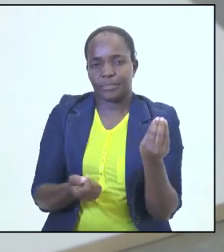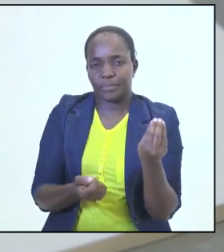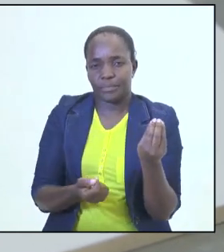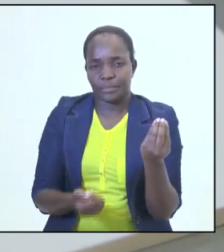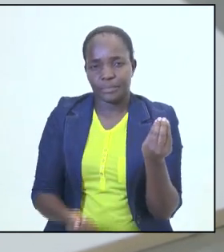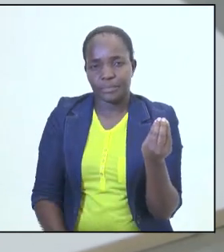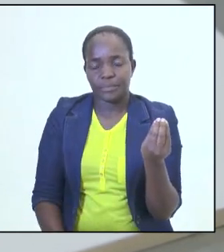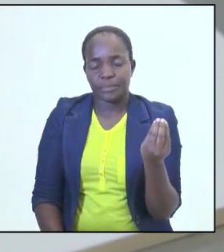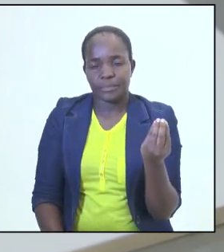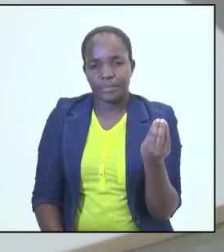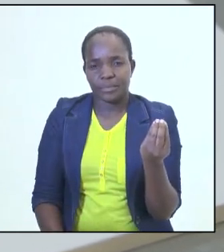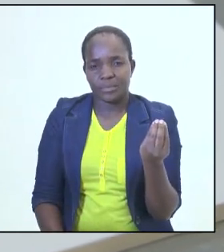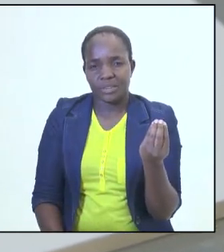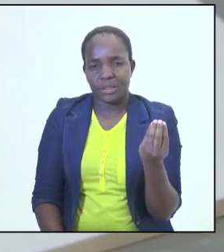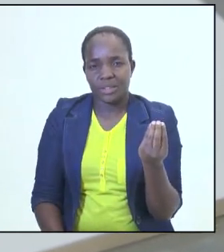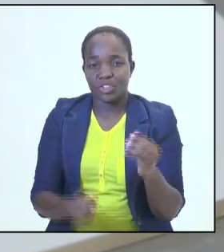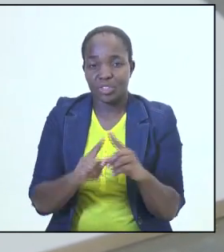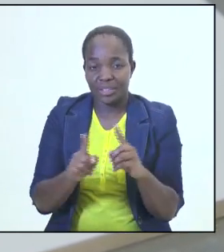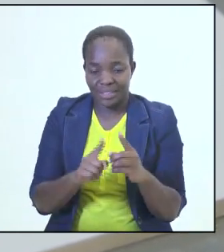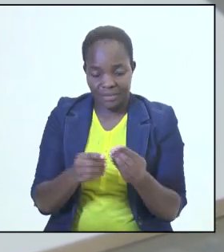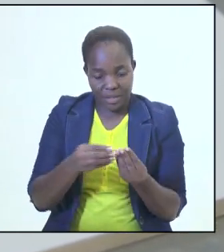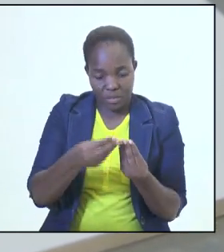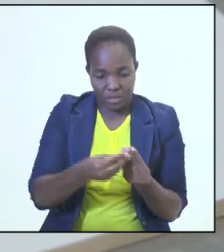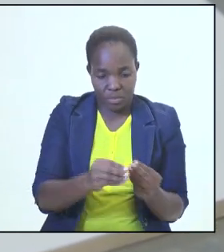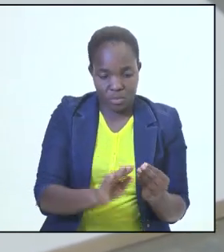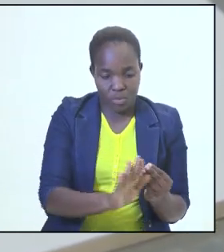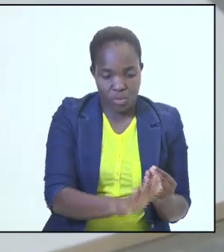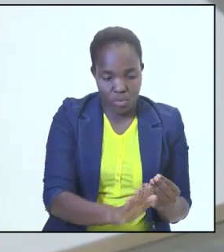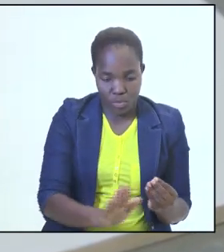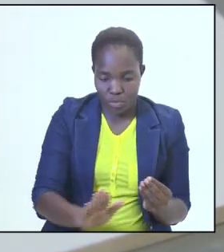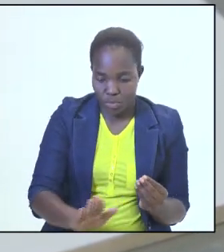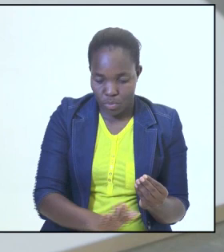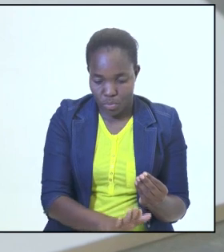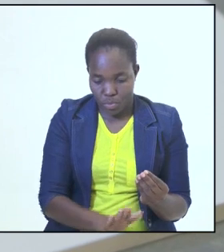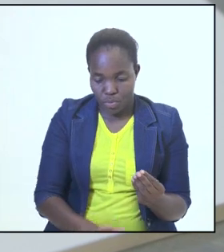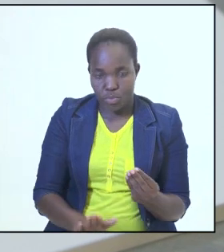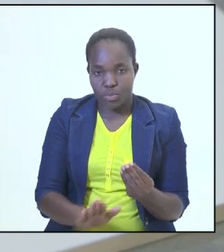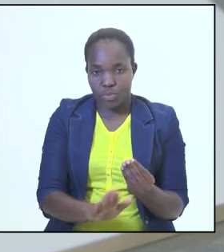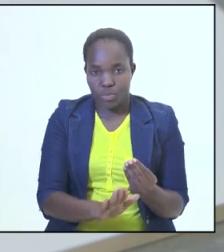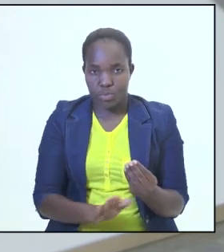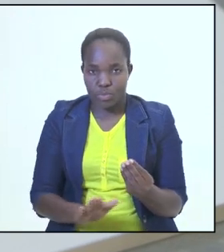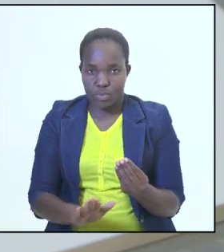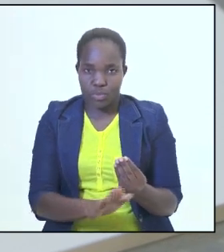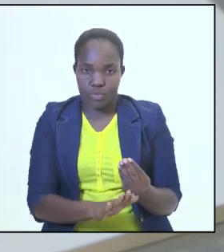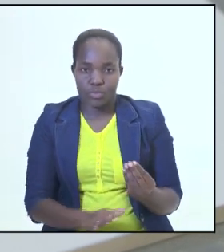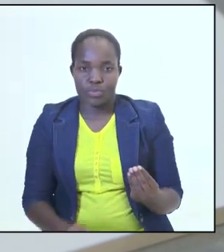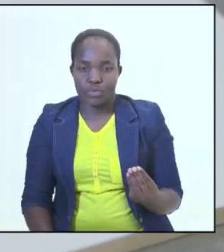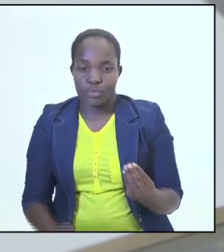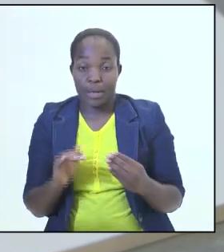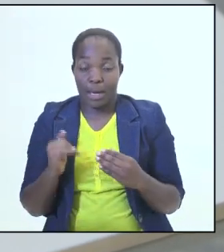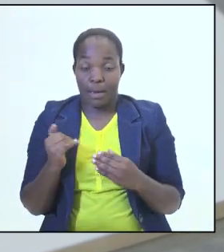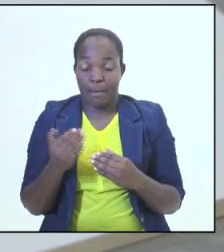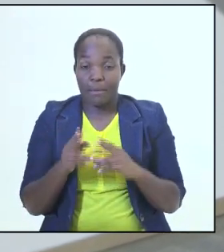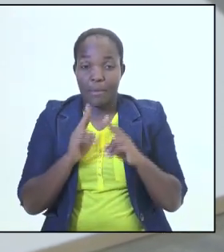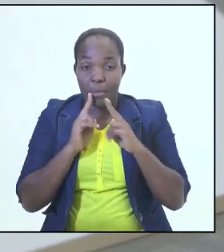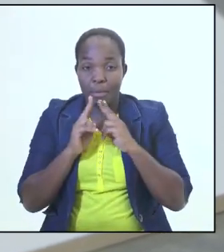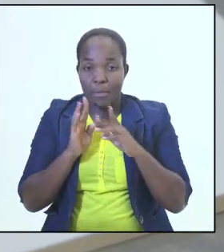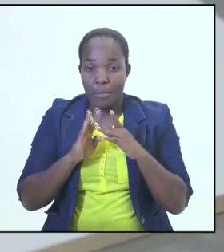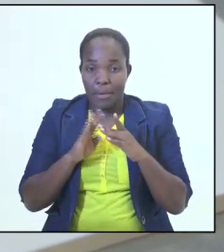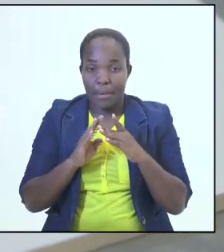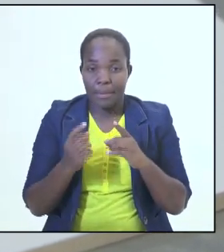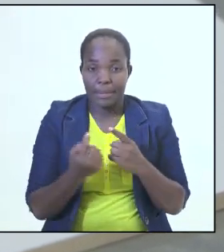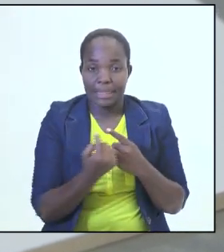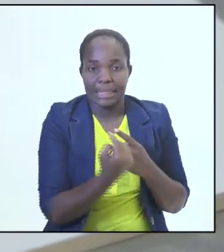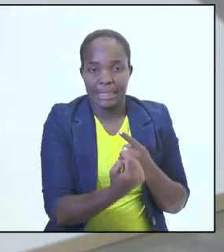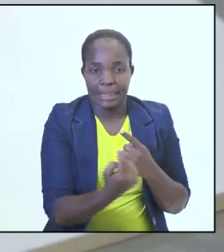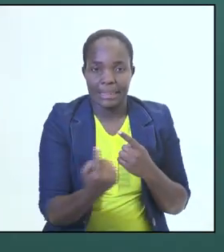Class, please place the different parts of the flower on the desk in front of you, and we'll talk about the functions